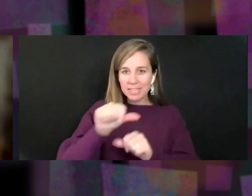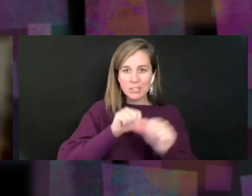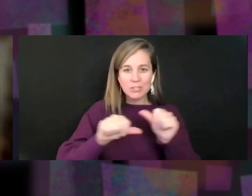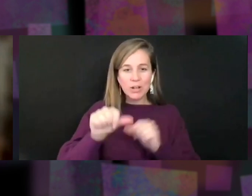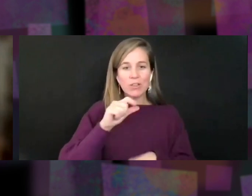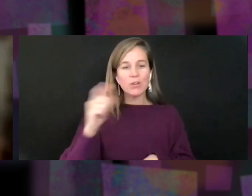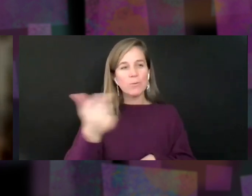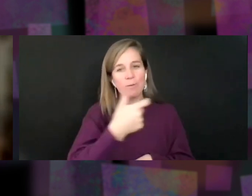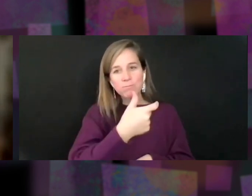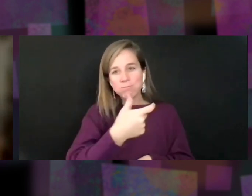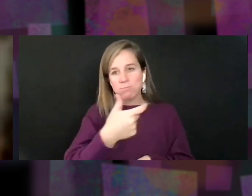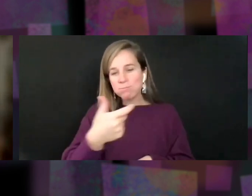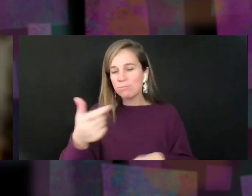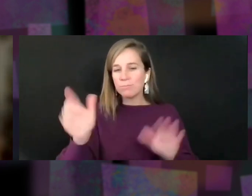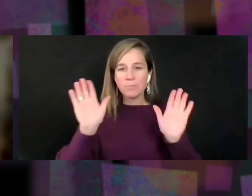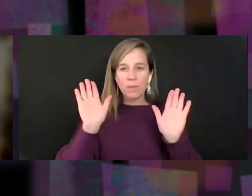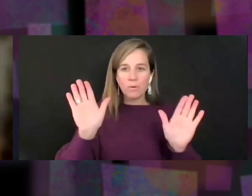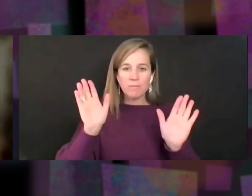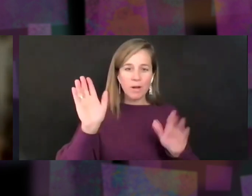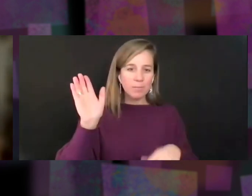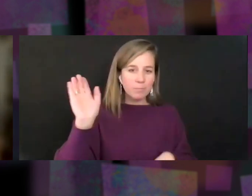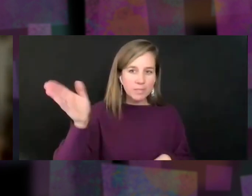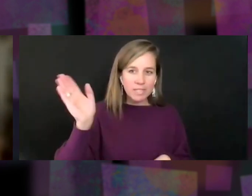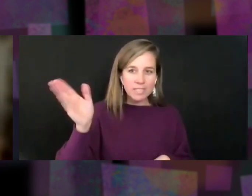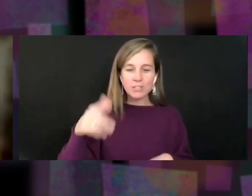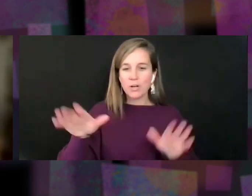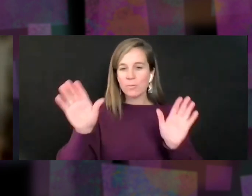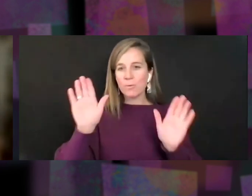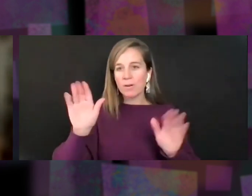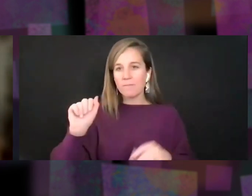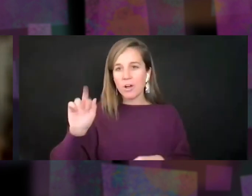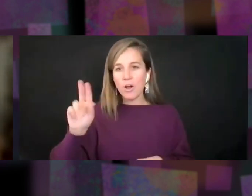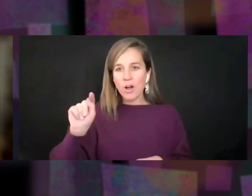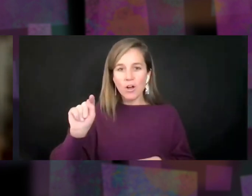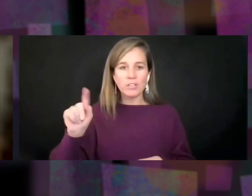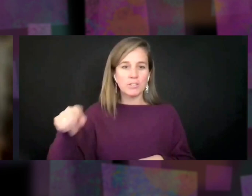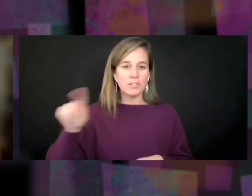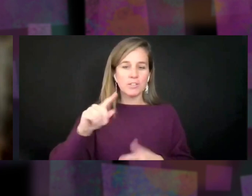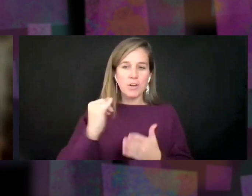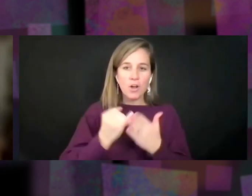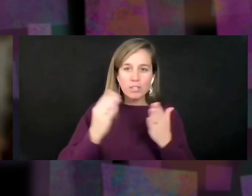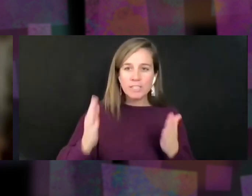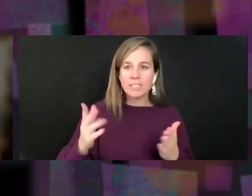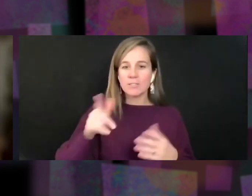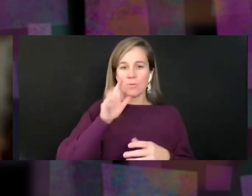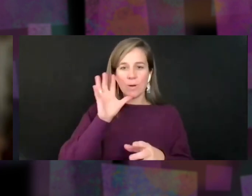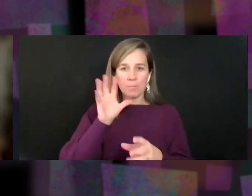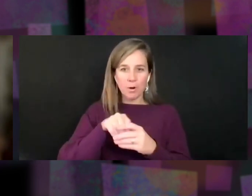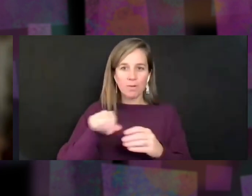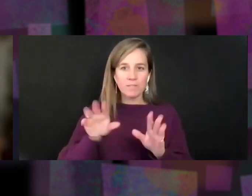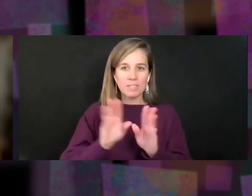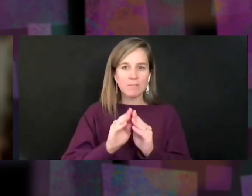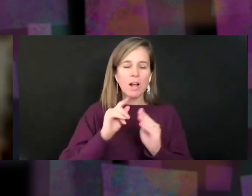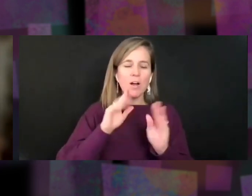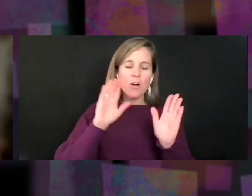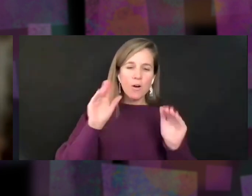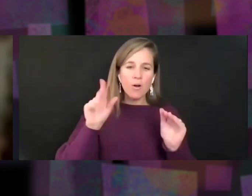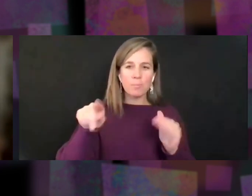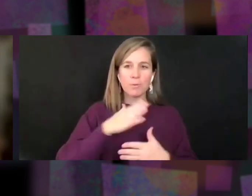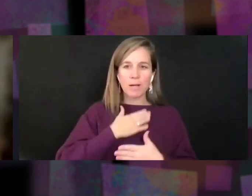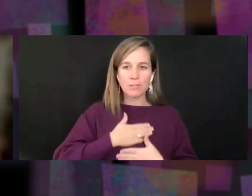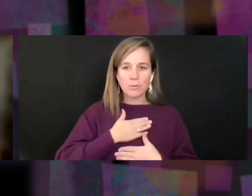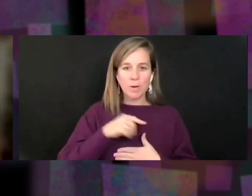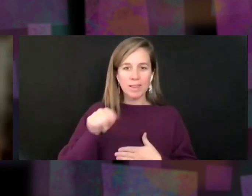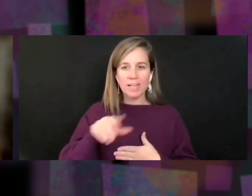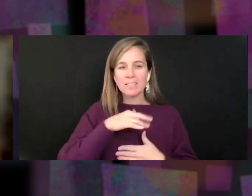presenters, as well as wonderful artists who are a part of this conference. I really hope that you enjoy it. I really hope that you soak it